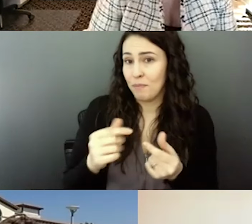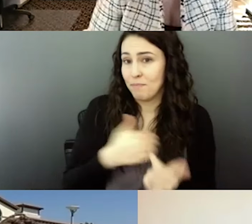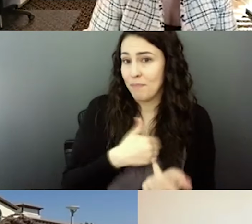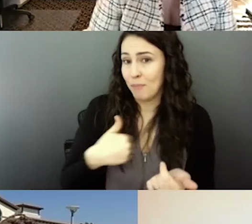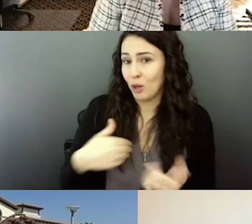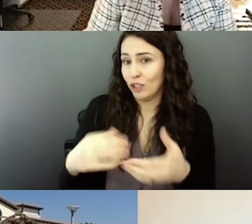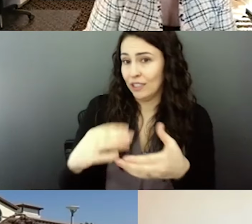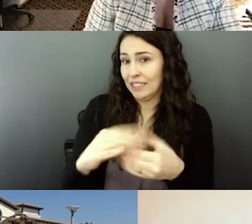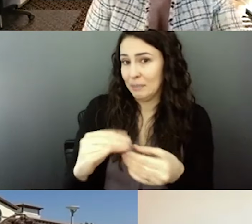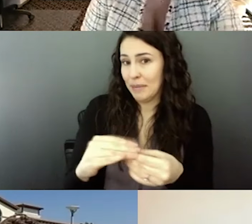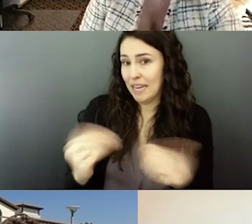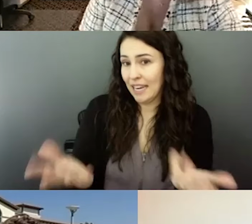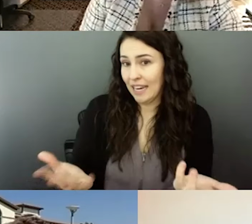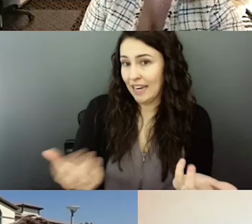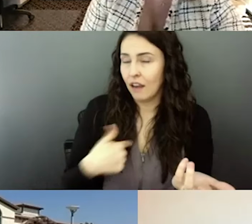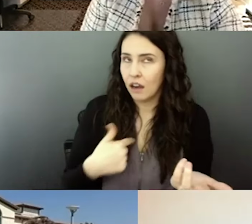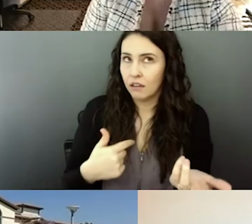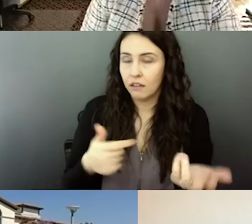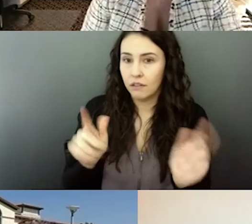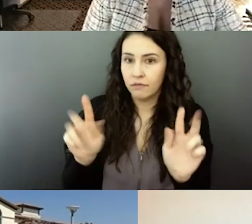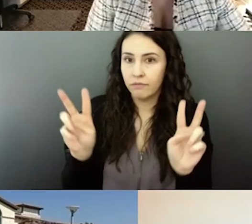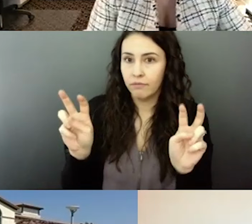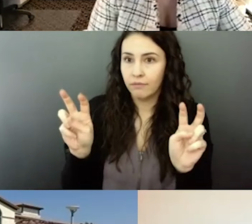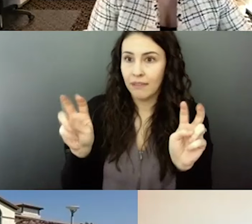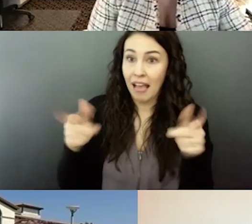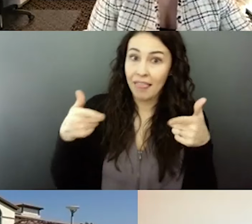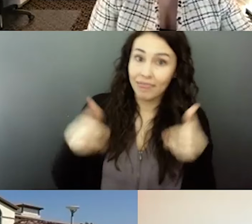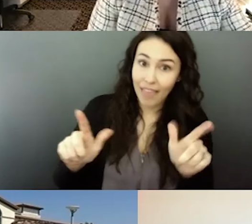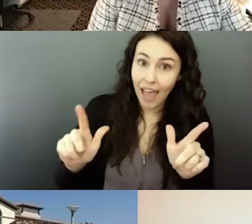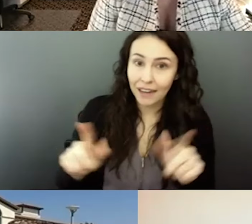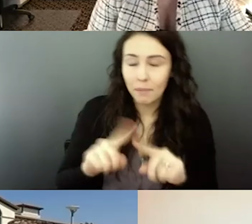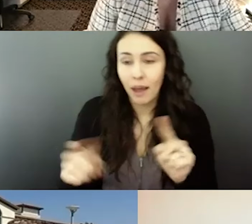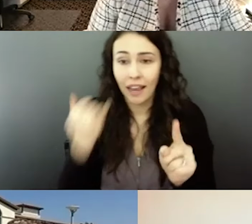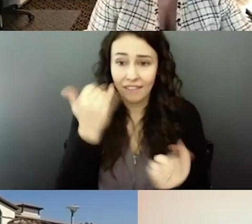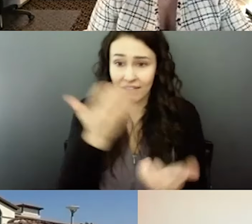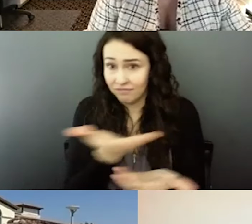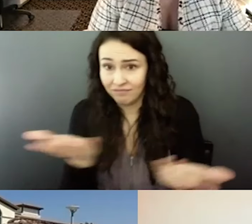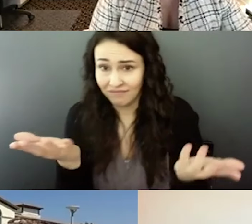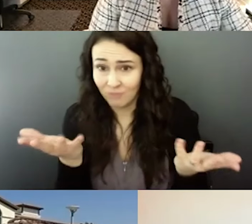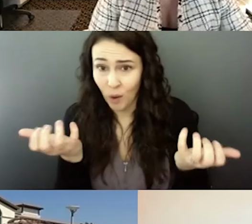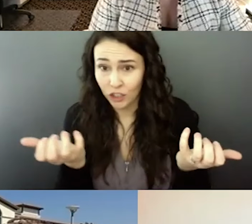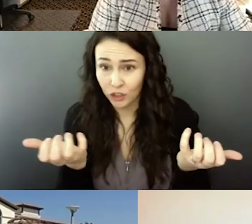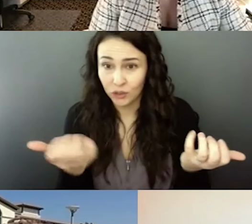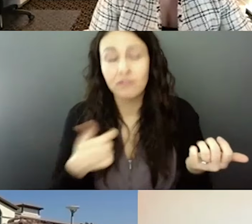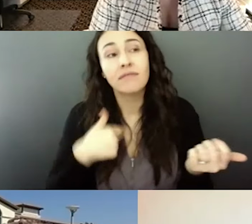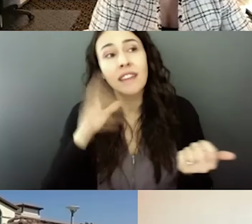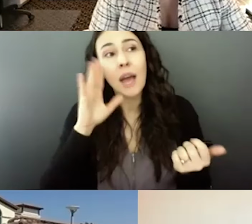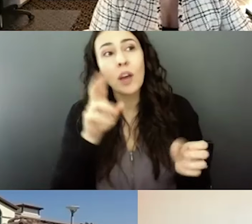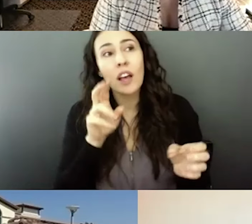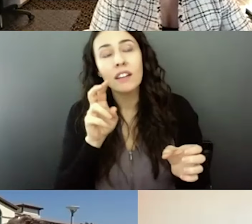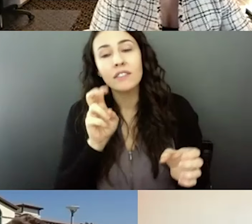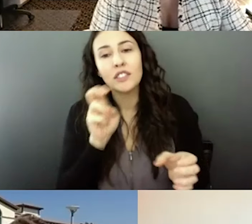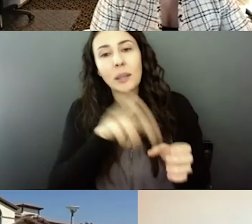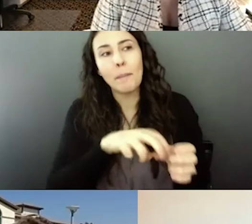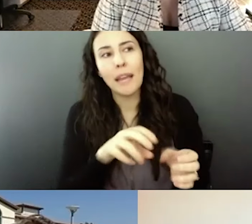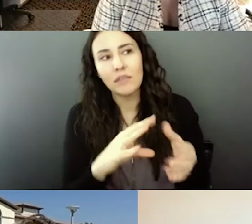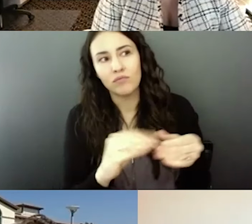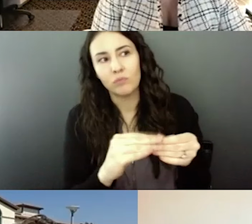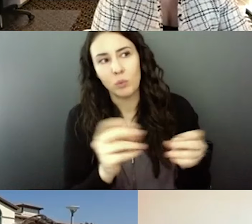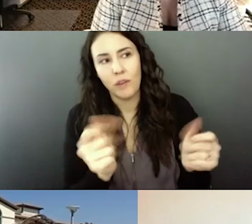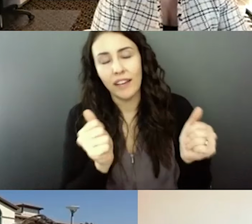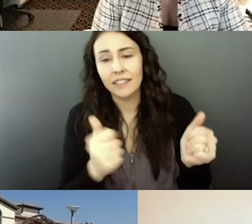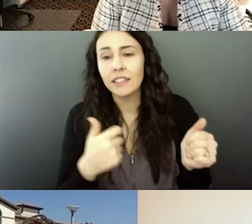Not but I'm like, of course if they have anything to say. I'll jump in real quick. When we talked about the choices,